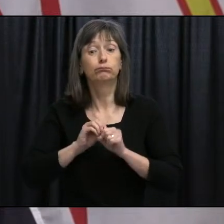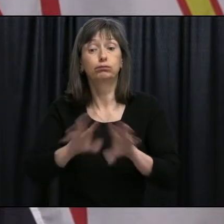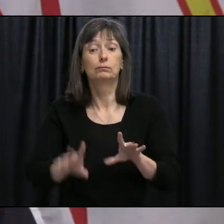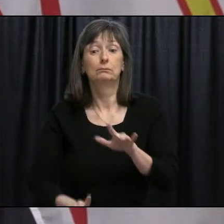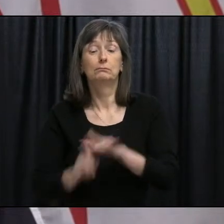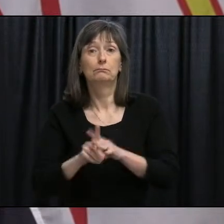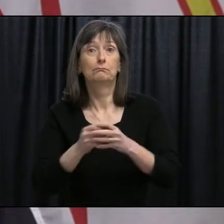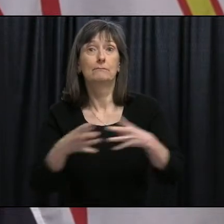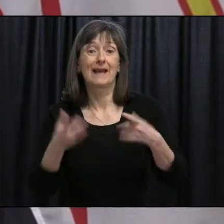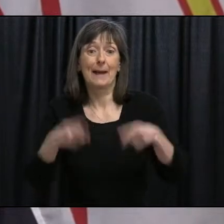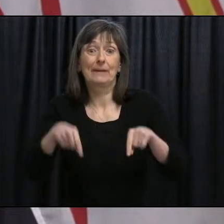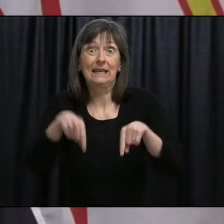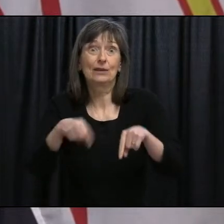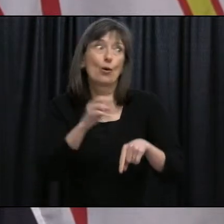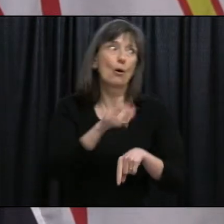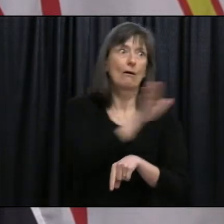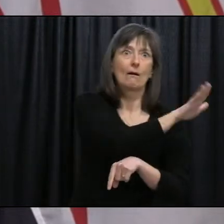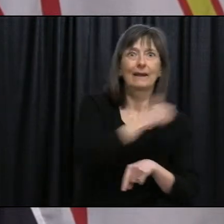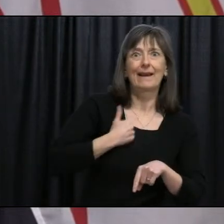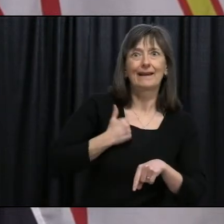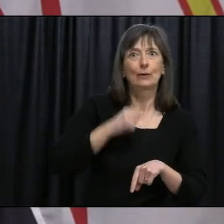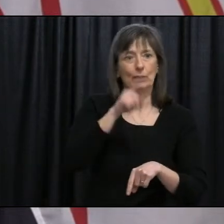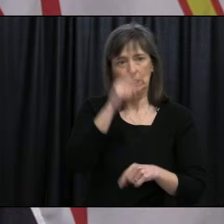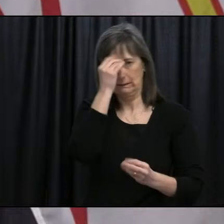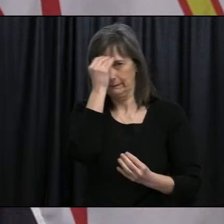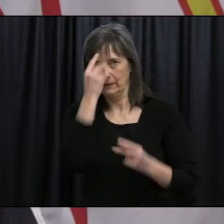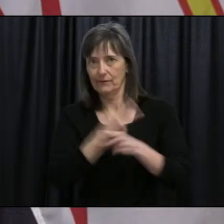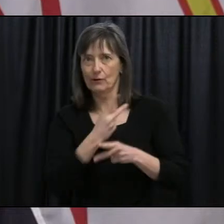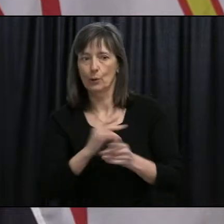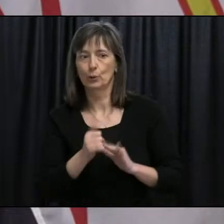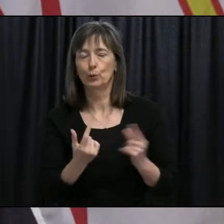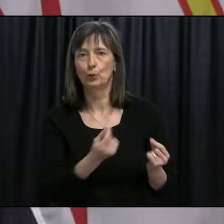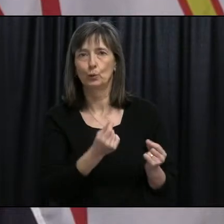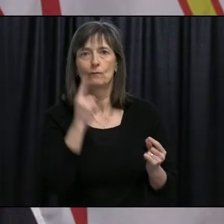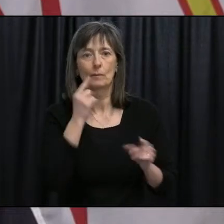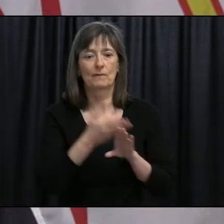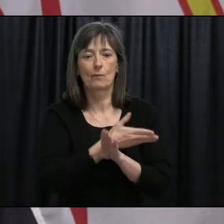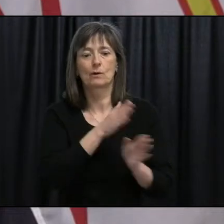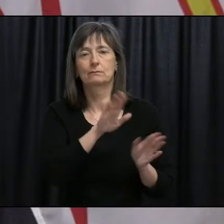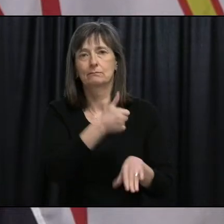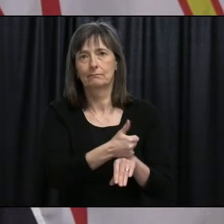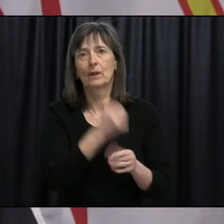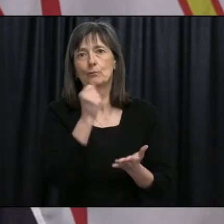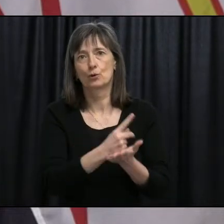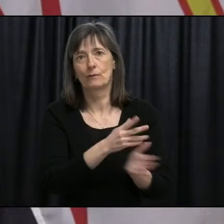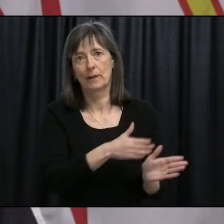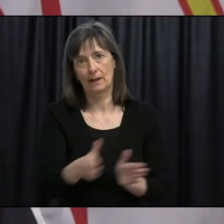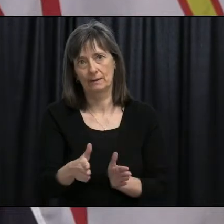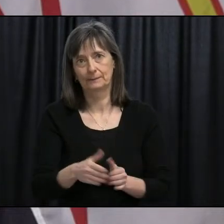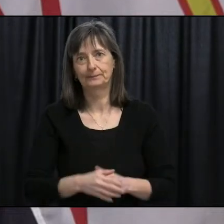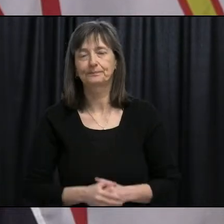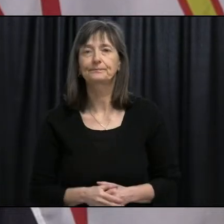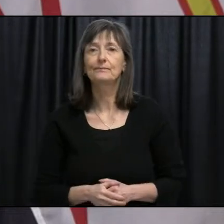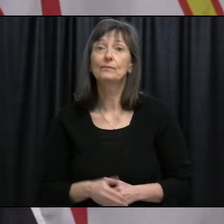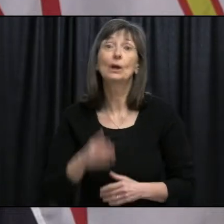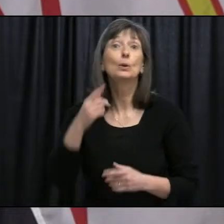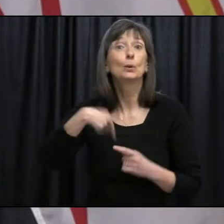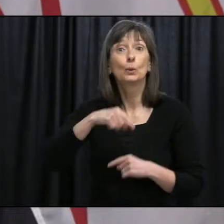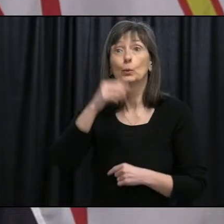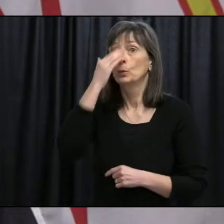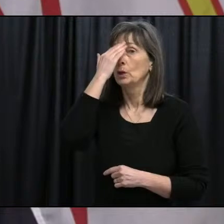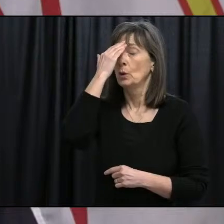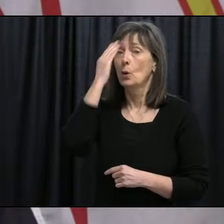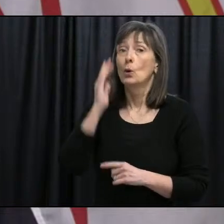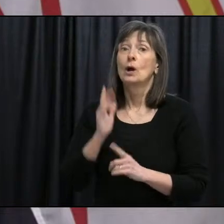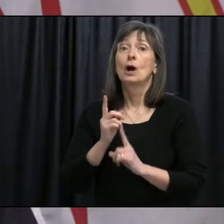We know that vaccines work well in preventing severe illness and death from COVID-19, and while it is our hope that increased